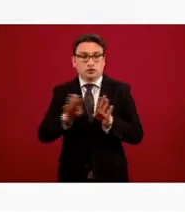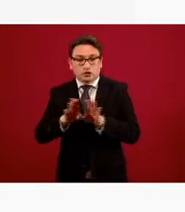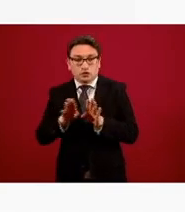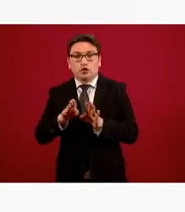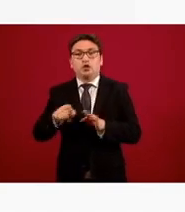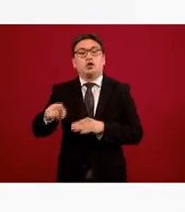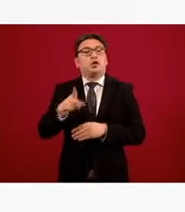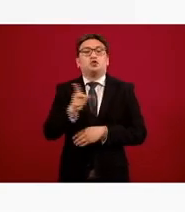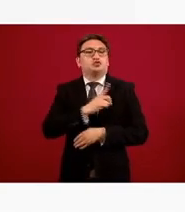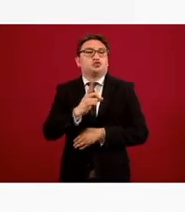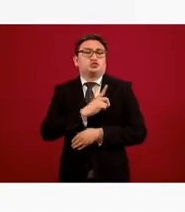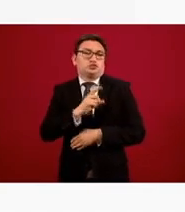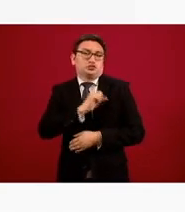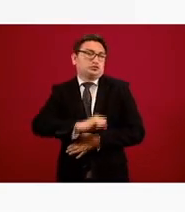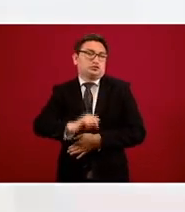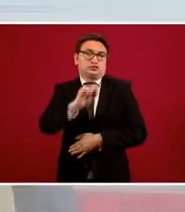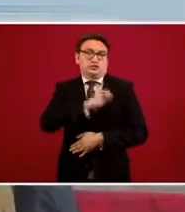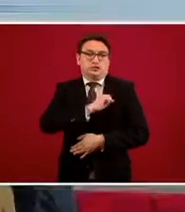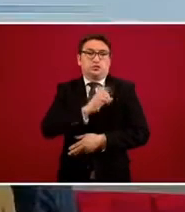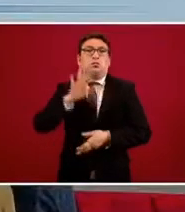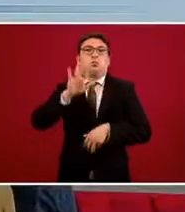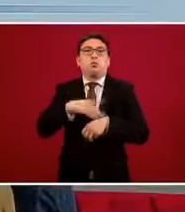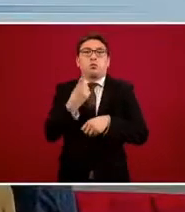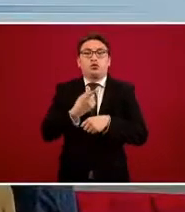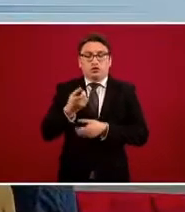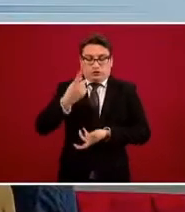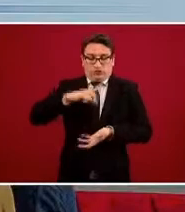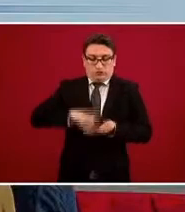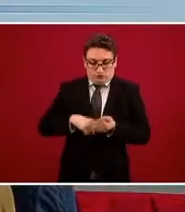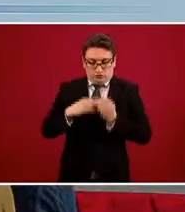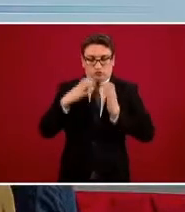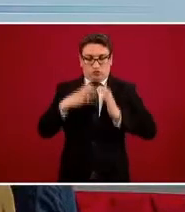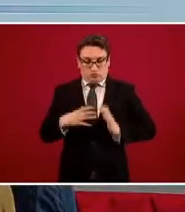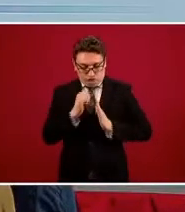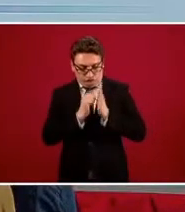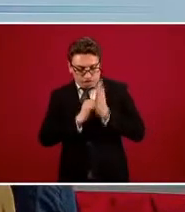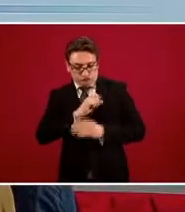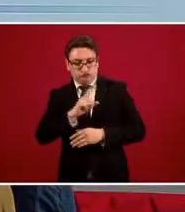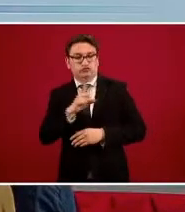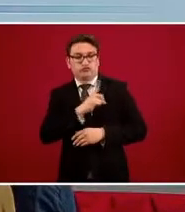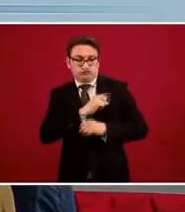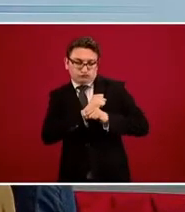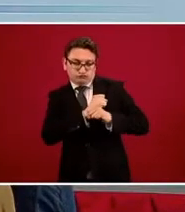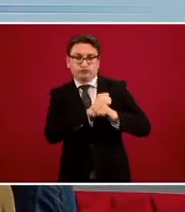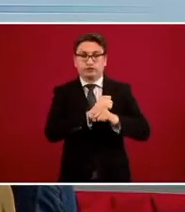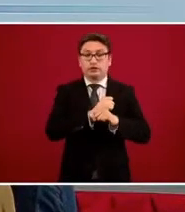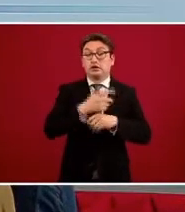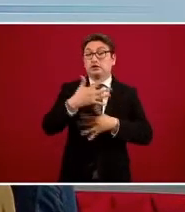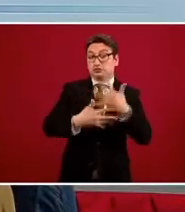accumulated recovered cases, and on the black line, we have